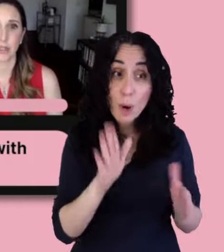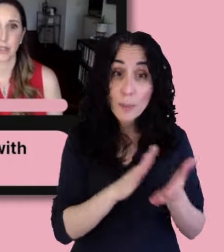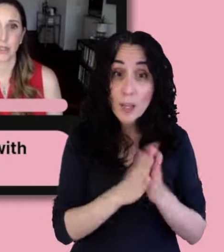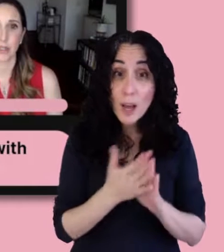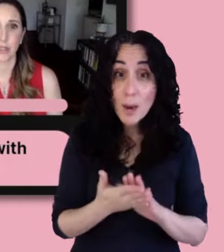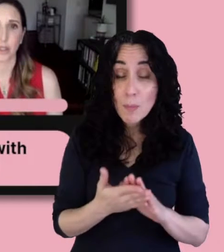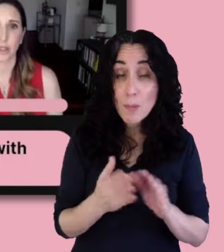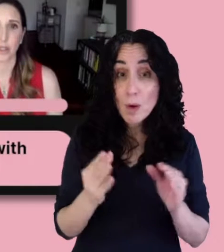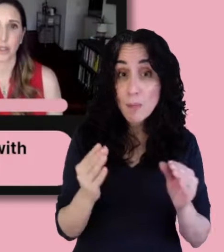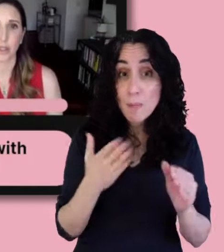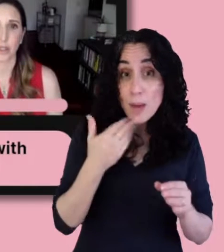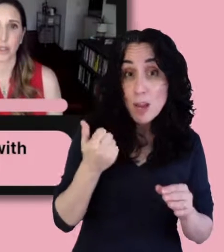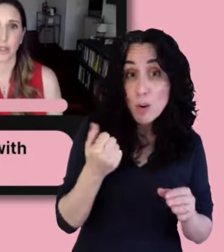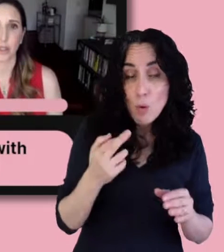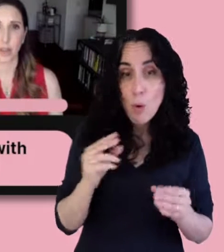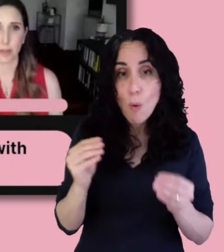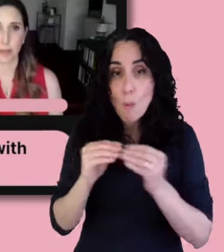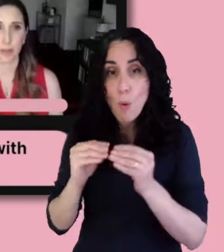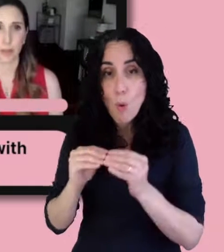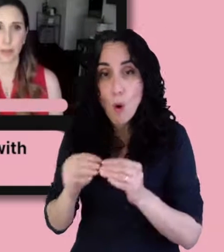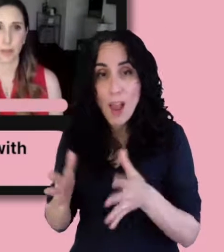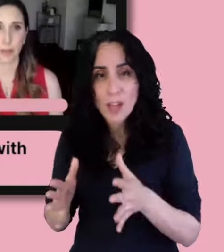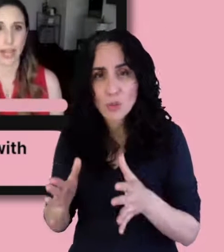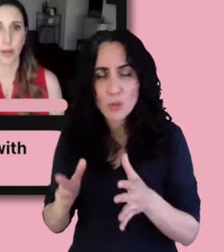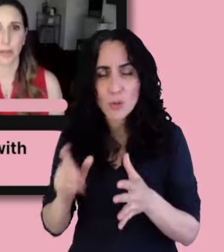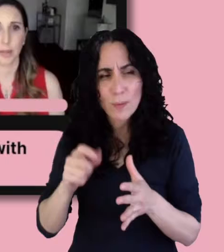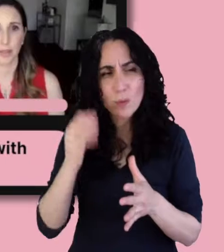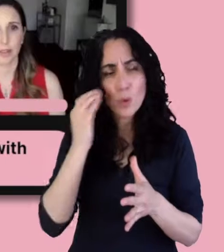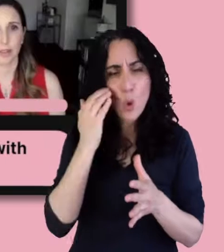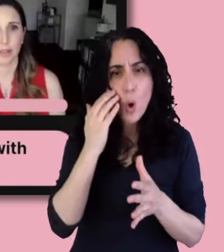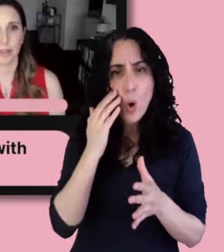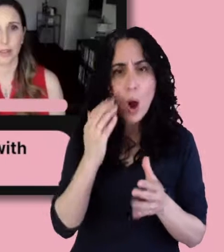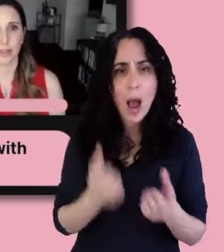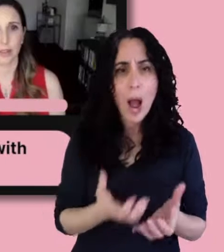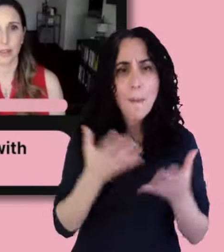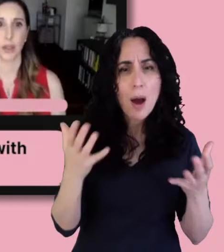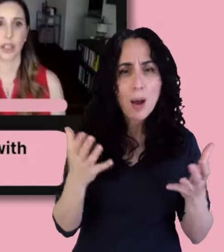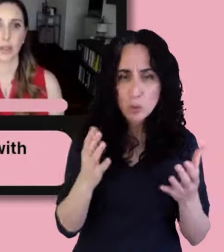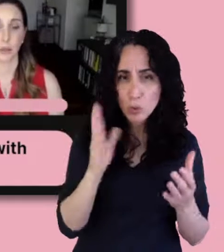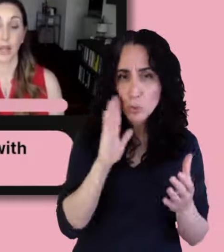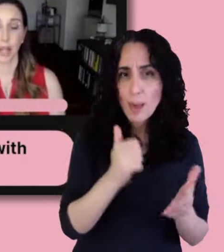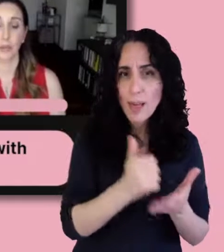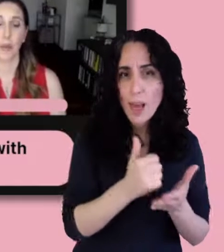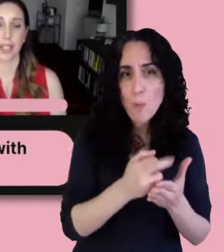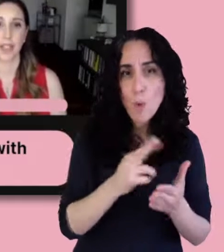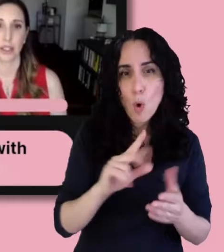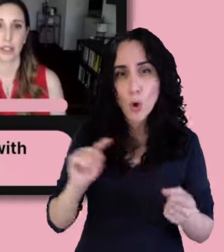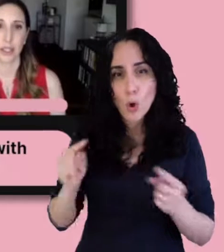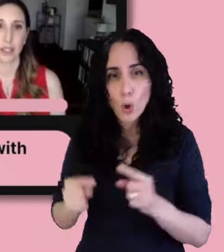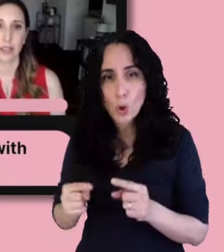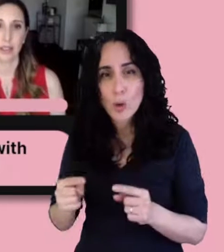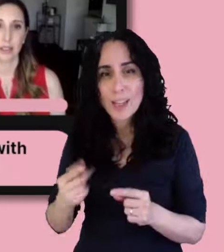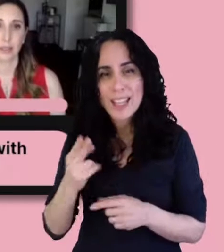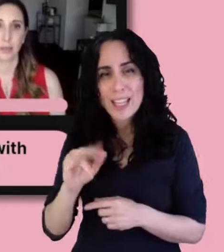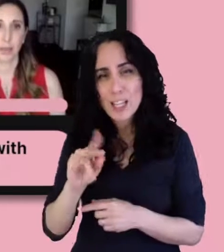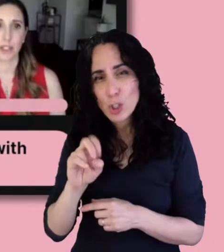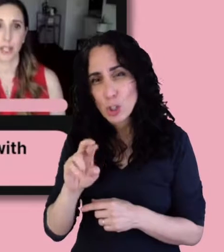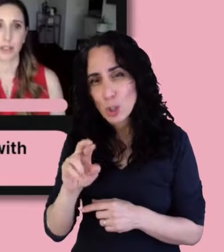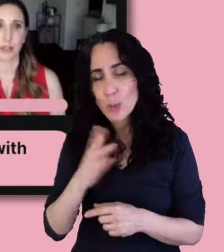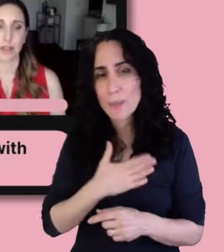also incredibly helpful, right? How much of this will hurt or help or hinder my